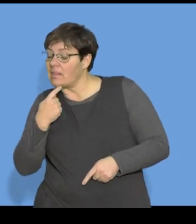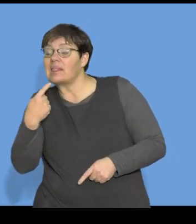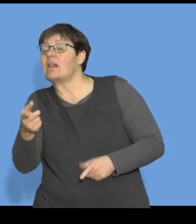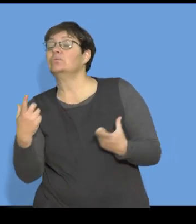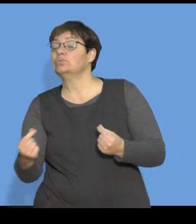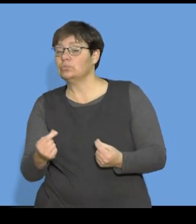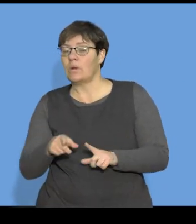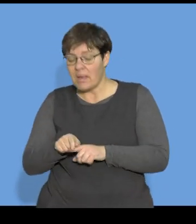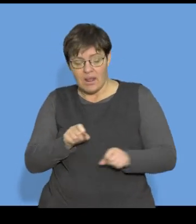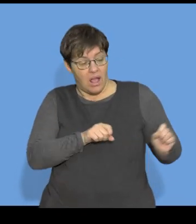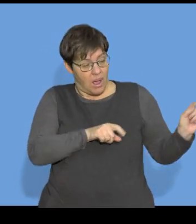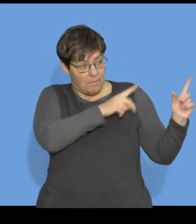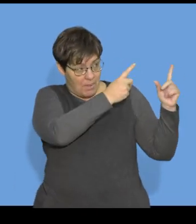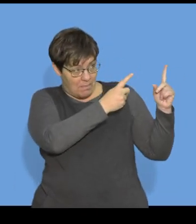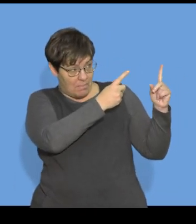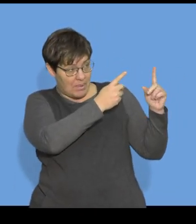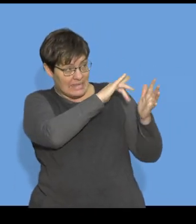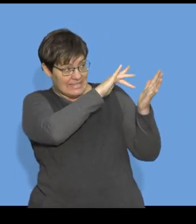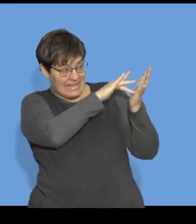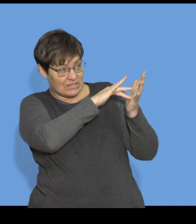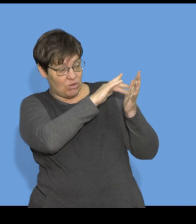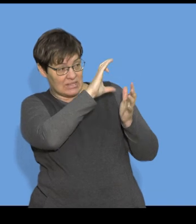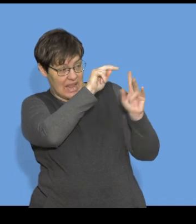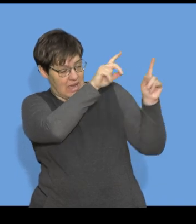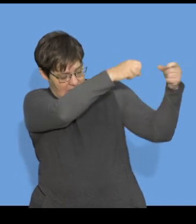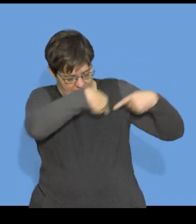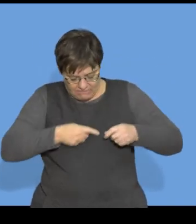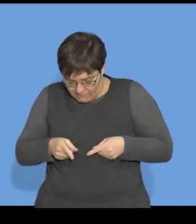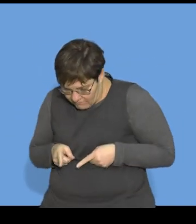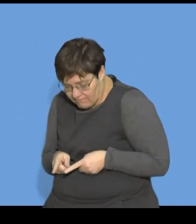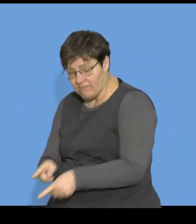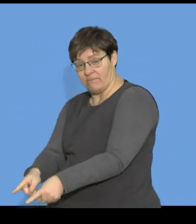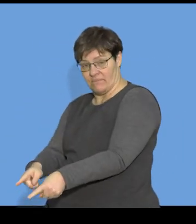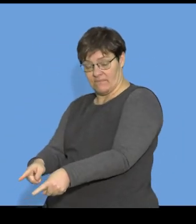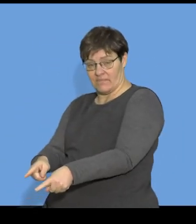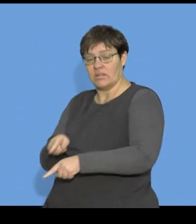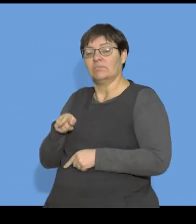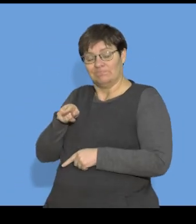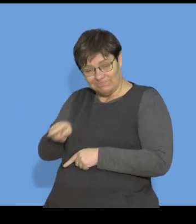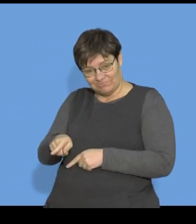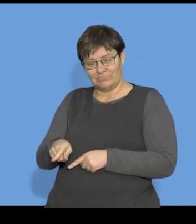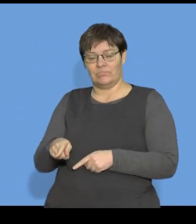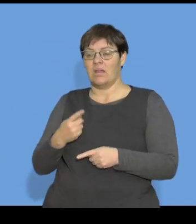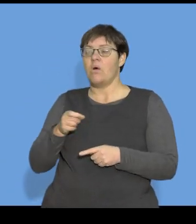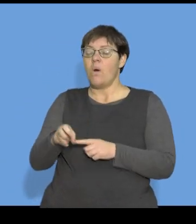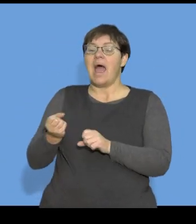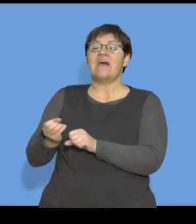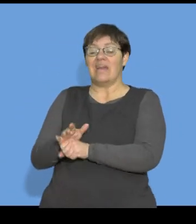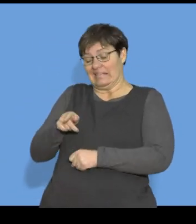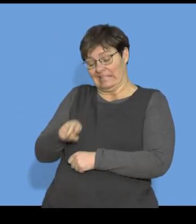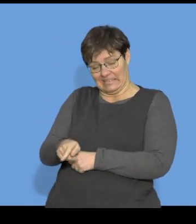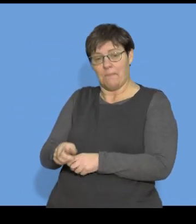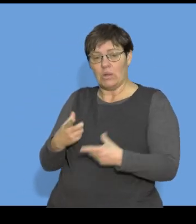It carries impulse away from the central nervous system and carry the impulse to